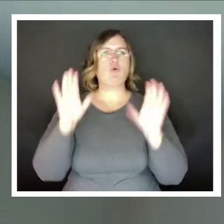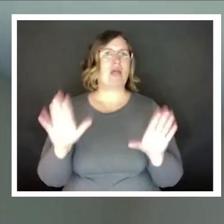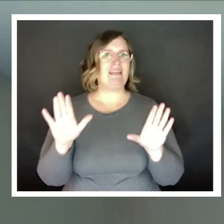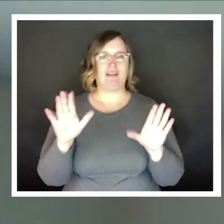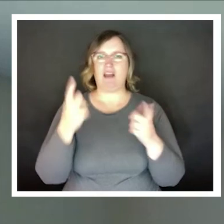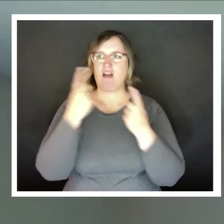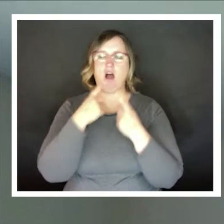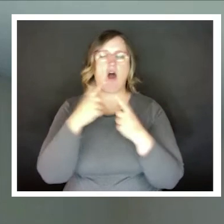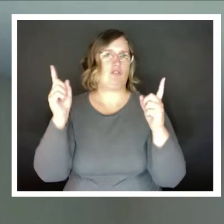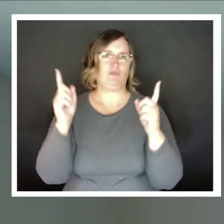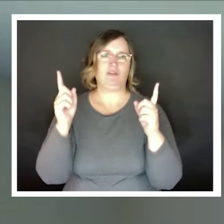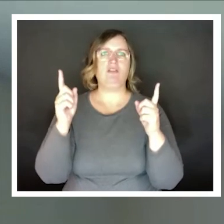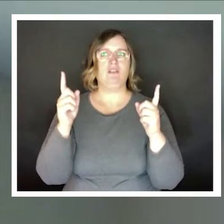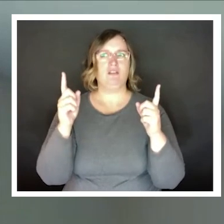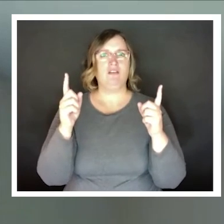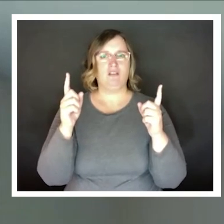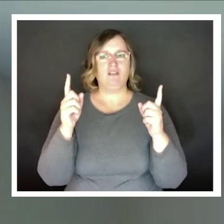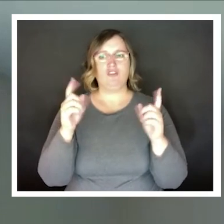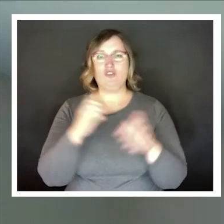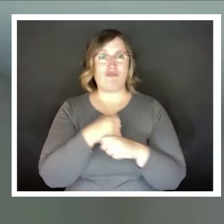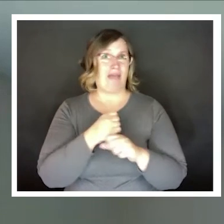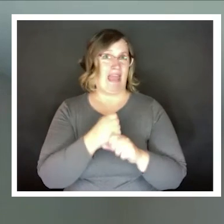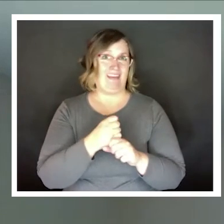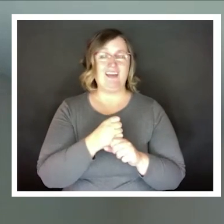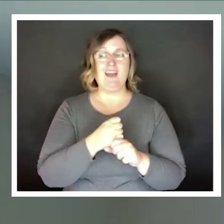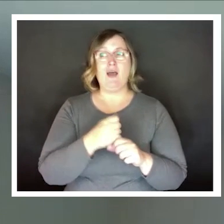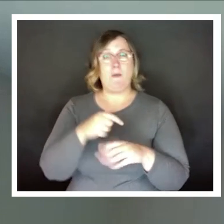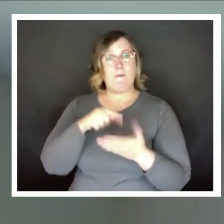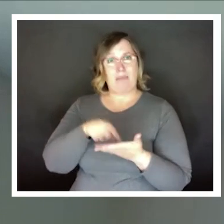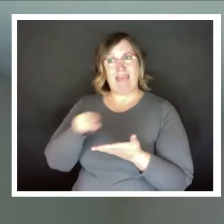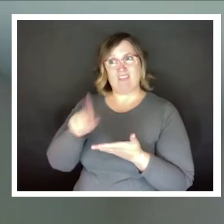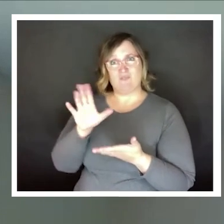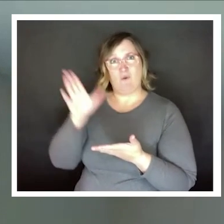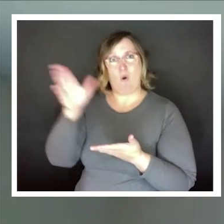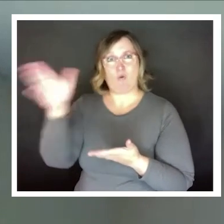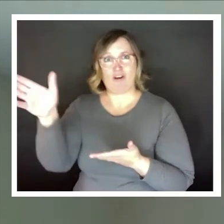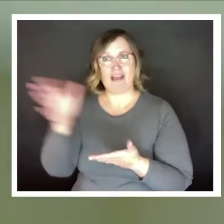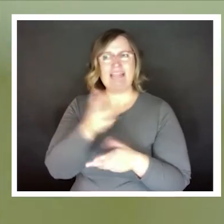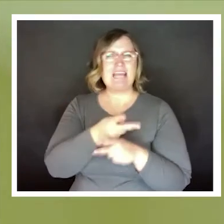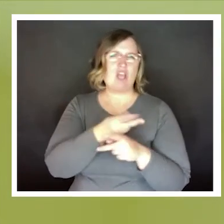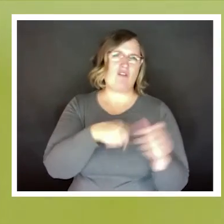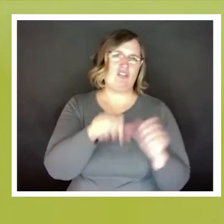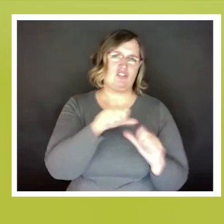accomplishment you've just made. Pay this forward and make sure to take care of each